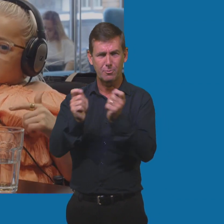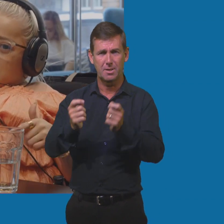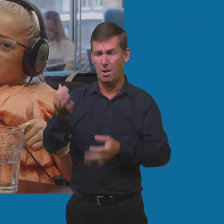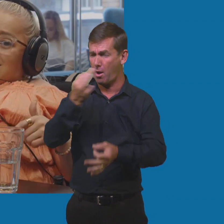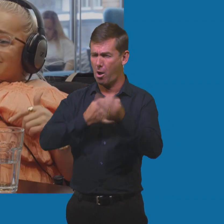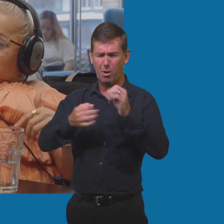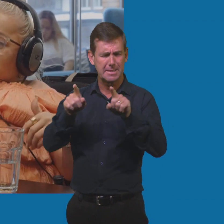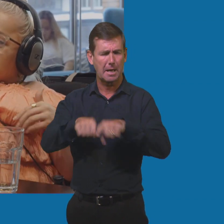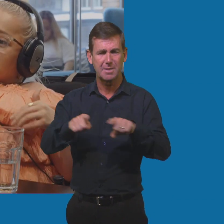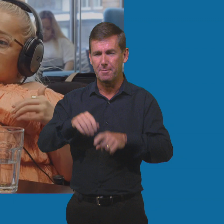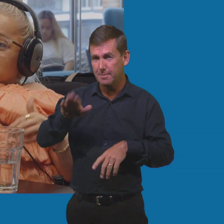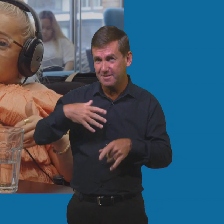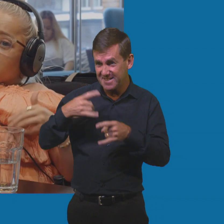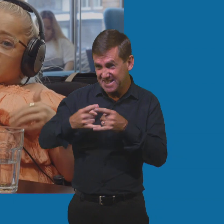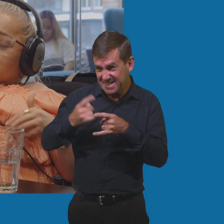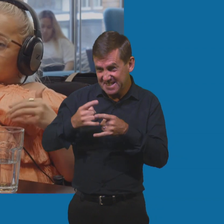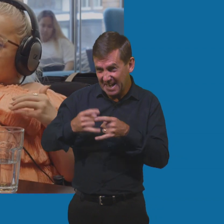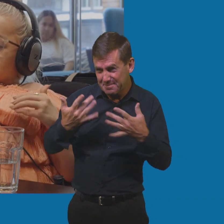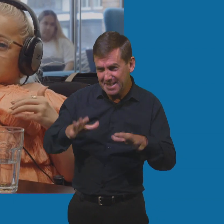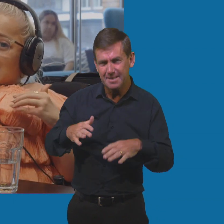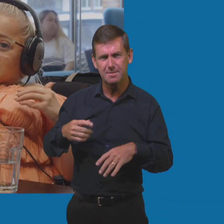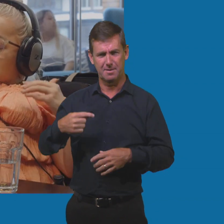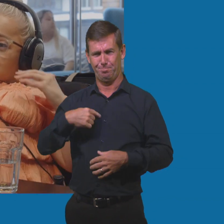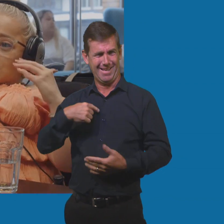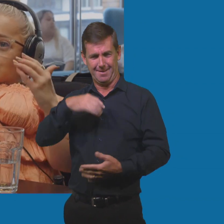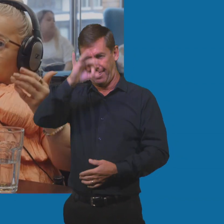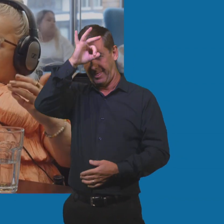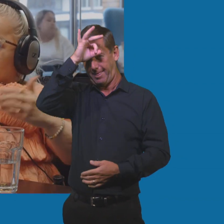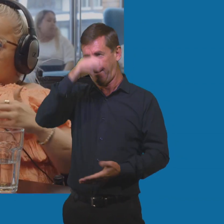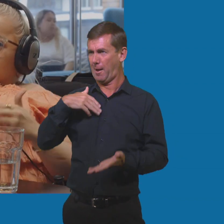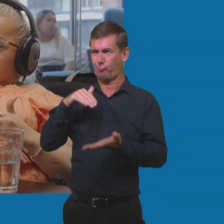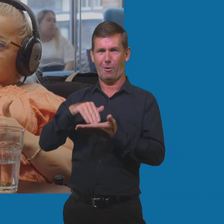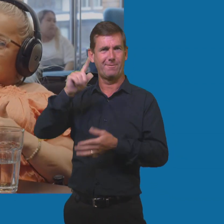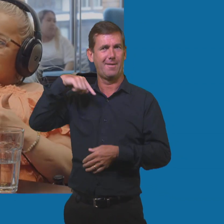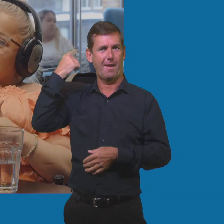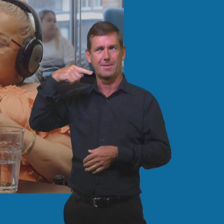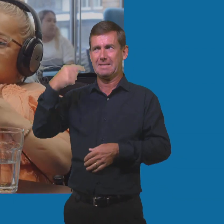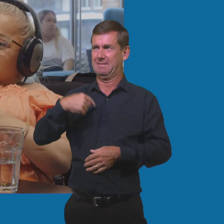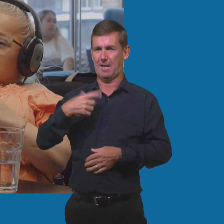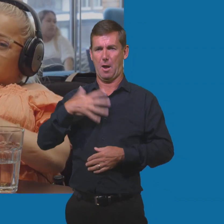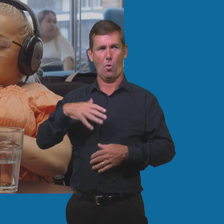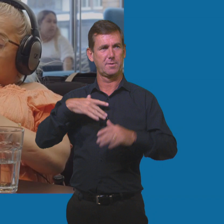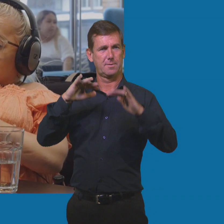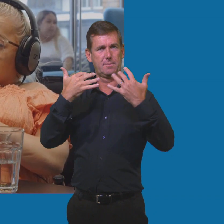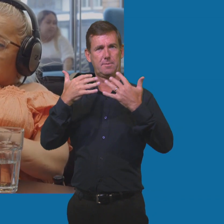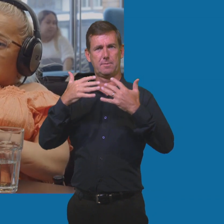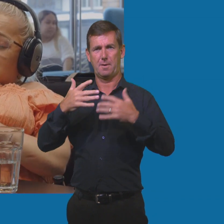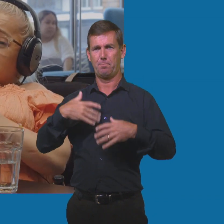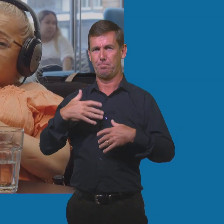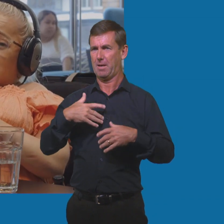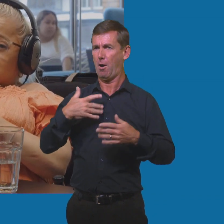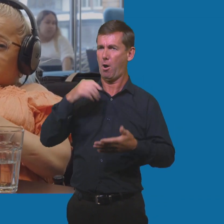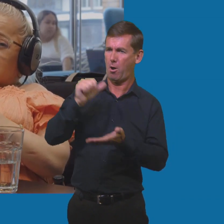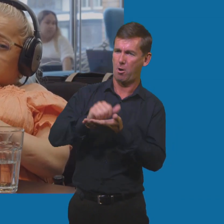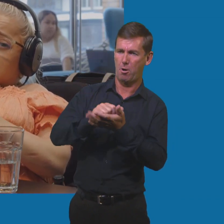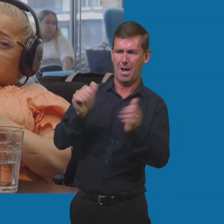about my sex life. And me being naive and me just wanting to get, some publicity, I said yes to everything. And looking back,